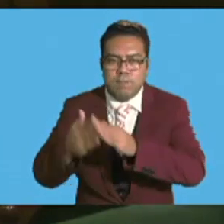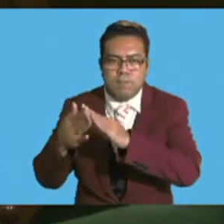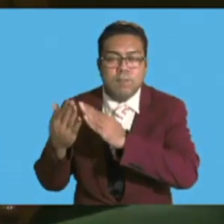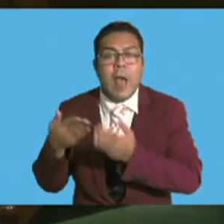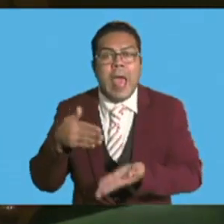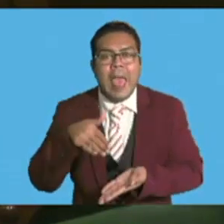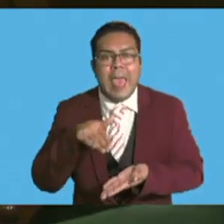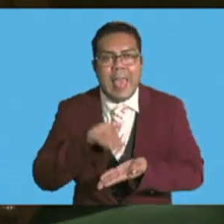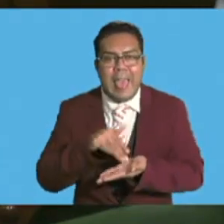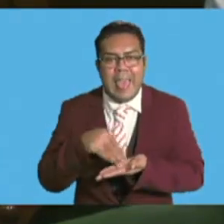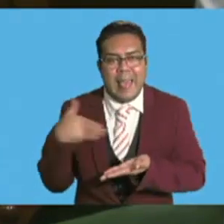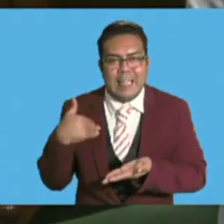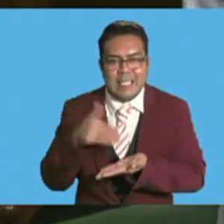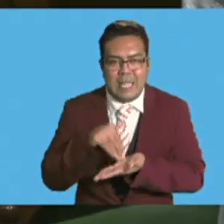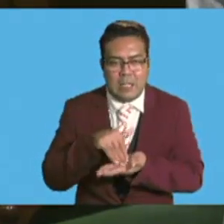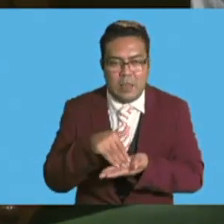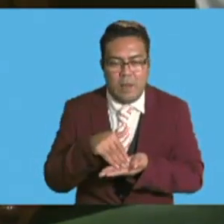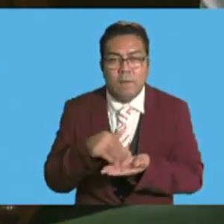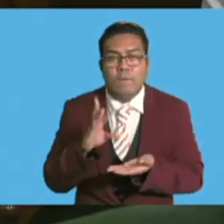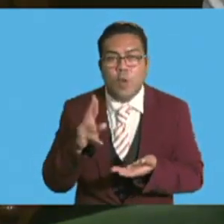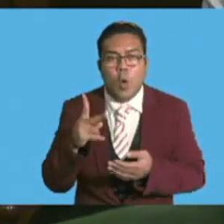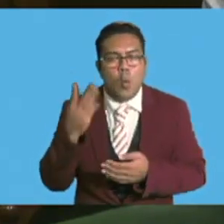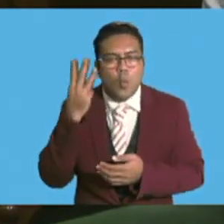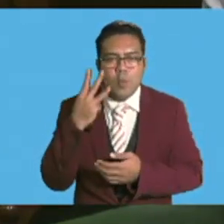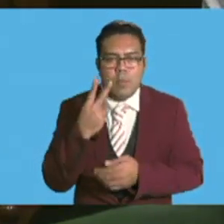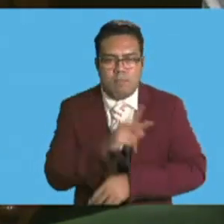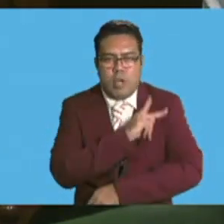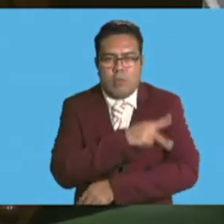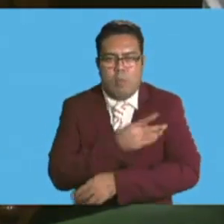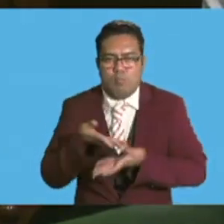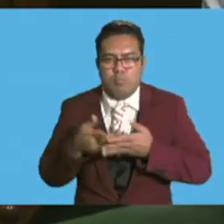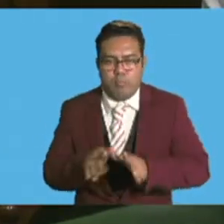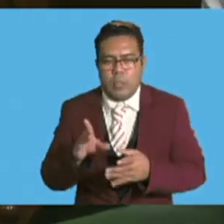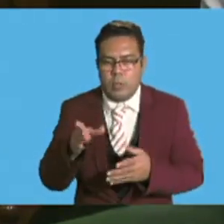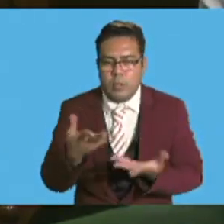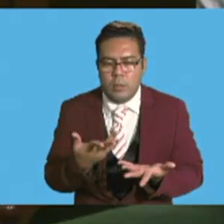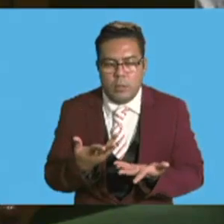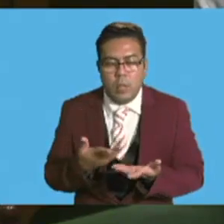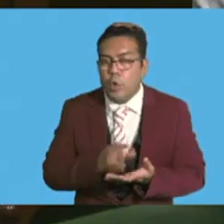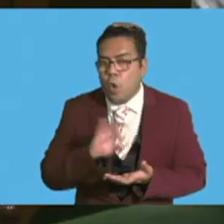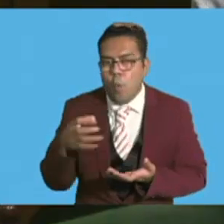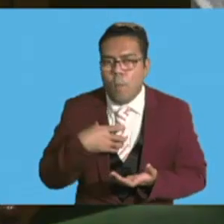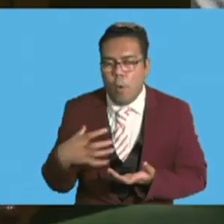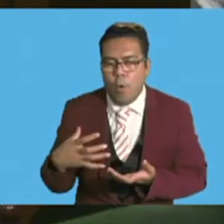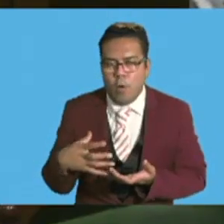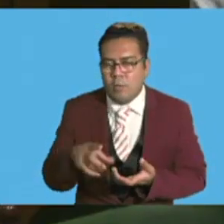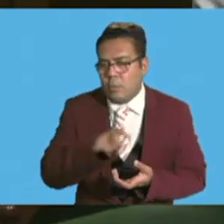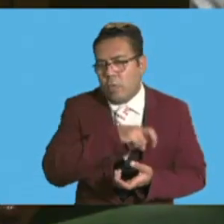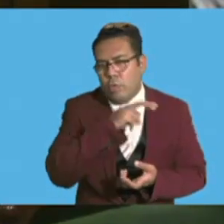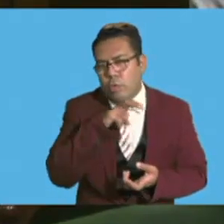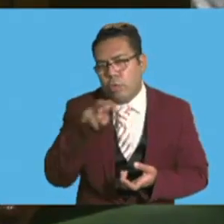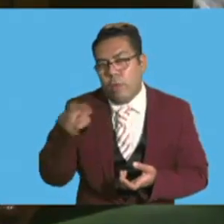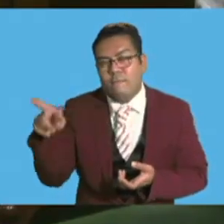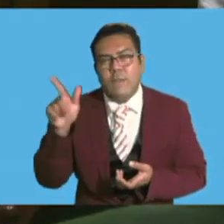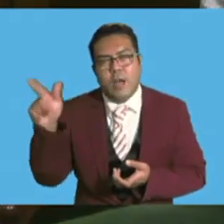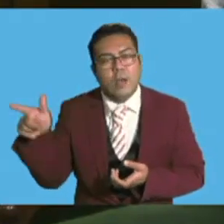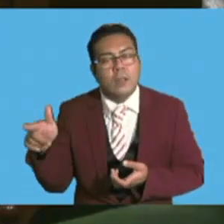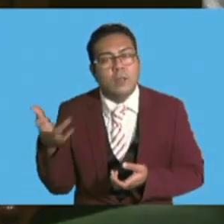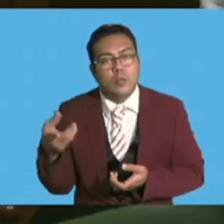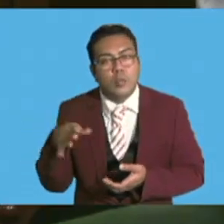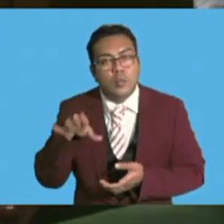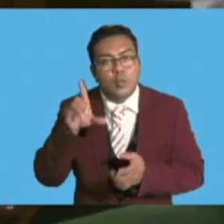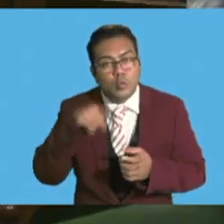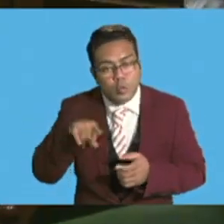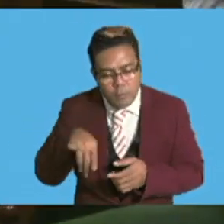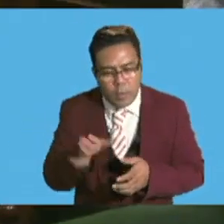expectant and delivering mothers. The CWM Maternity Unit is no longer large enough on its own to serve the needs of the population.